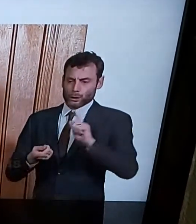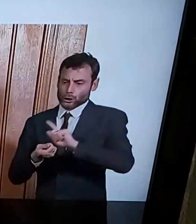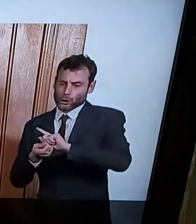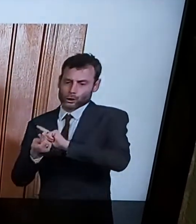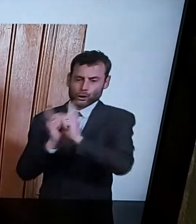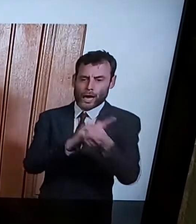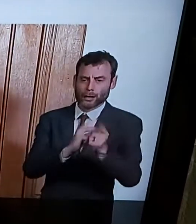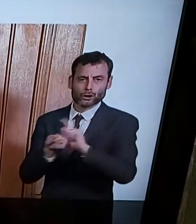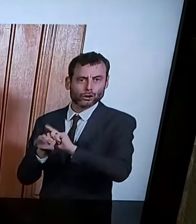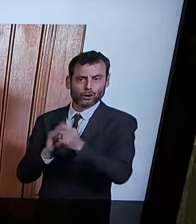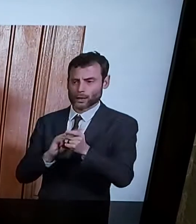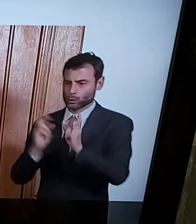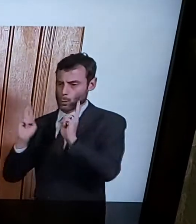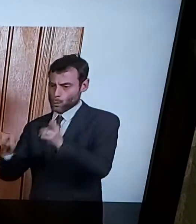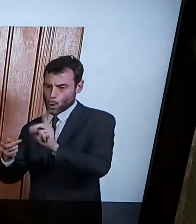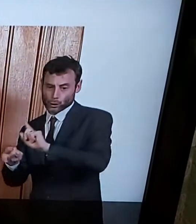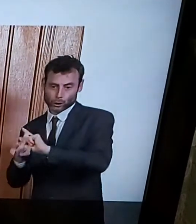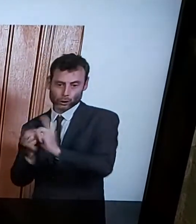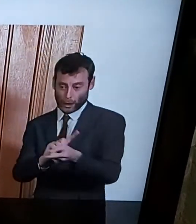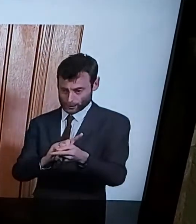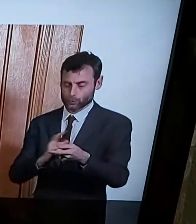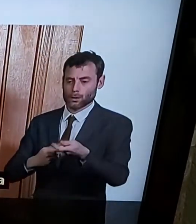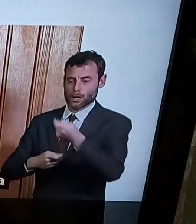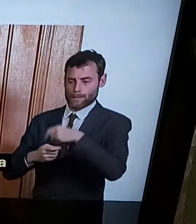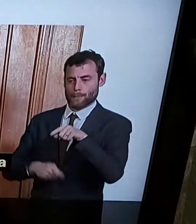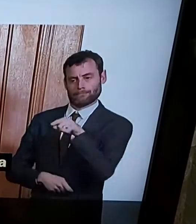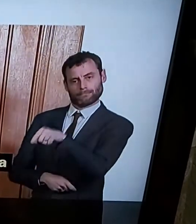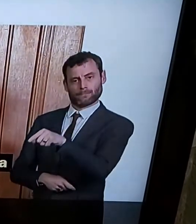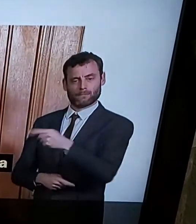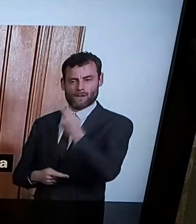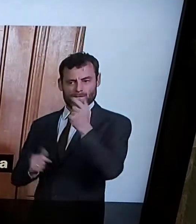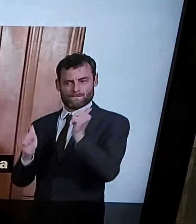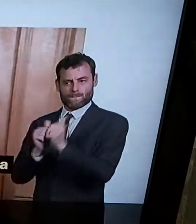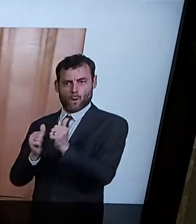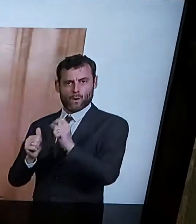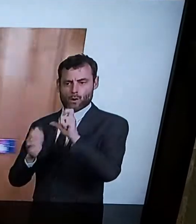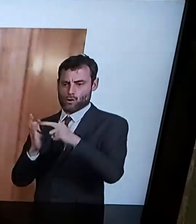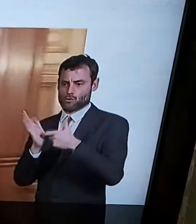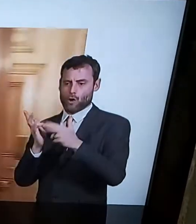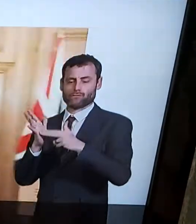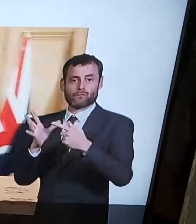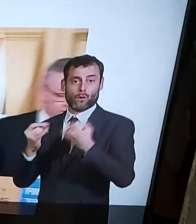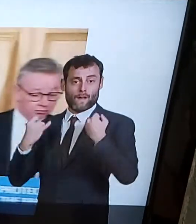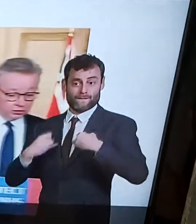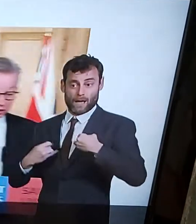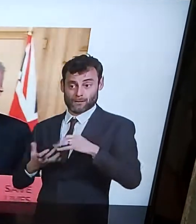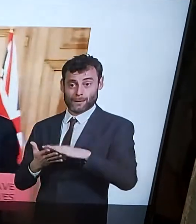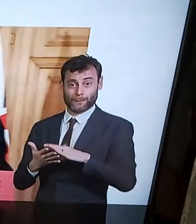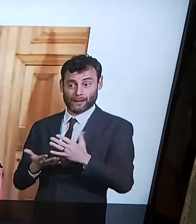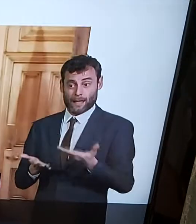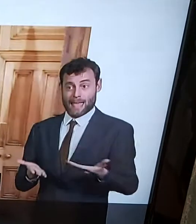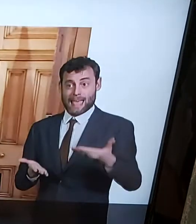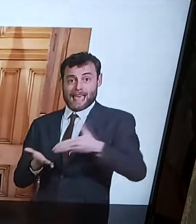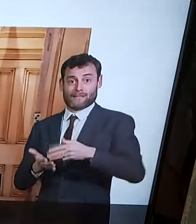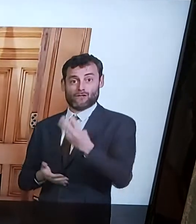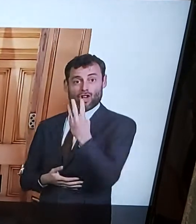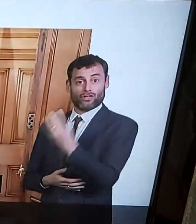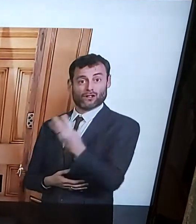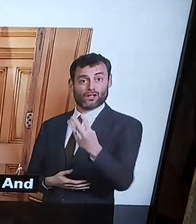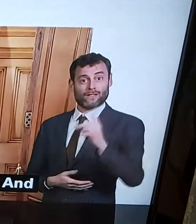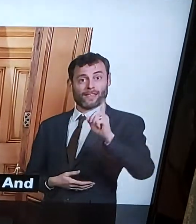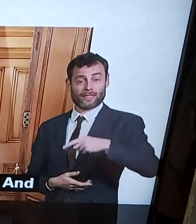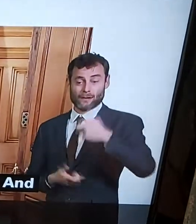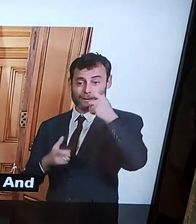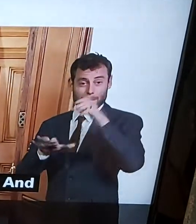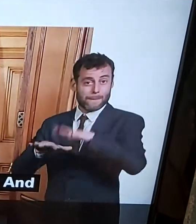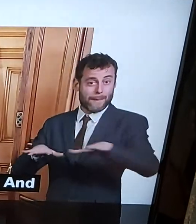to build in a few days hospitals that would normally take years. Thank you very much. And we'll turn now to Andrew Woodcock from